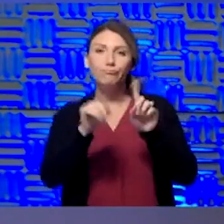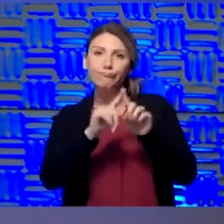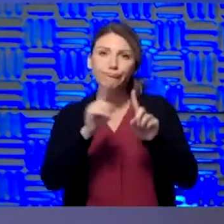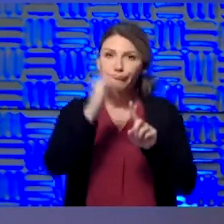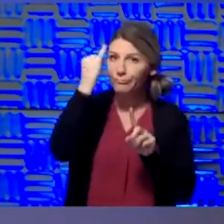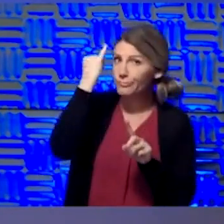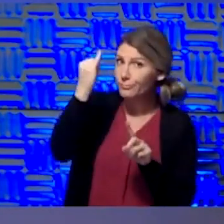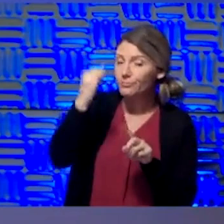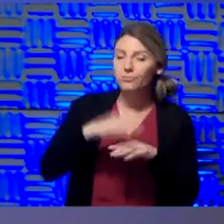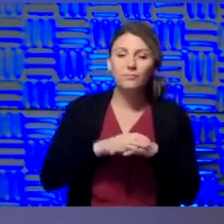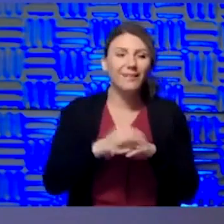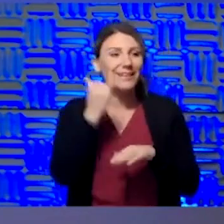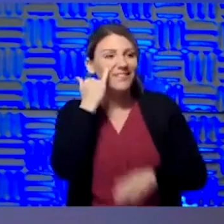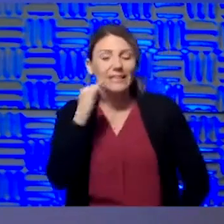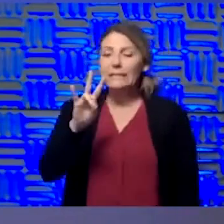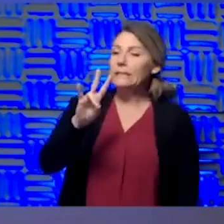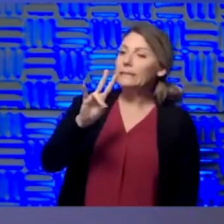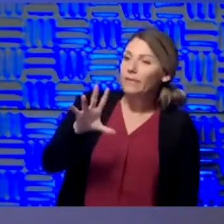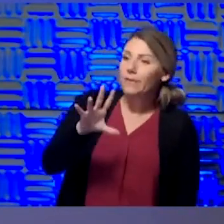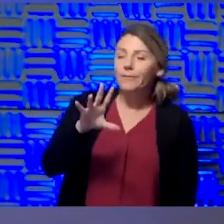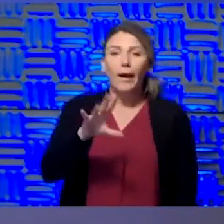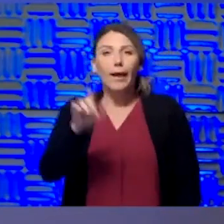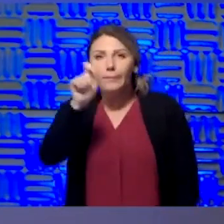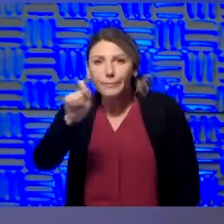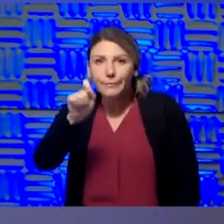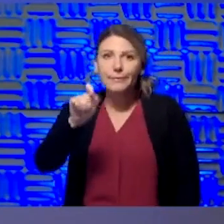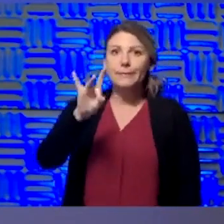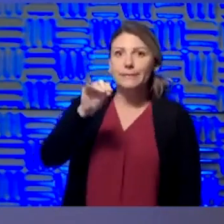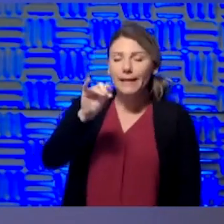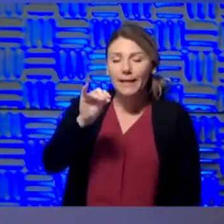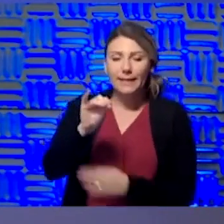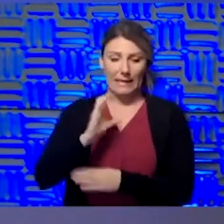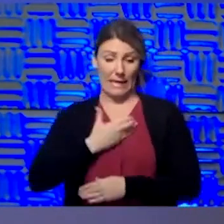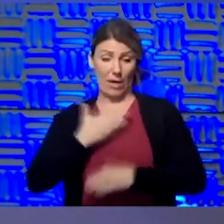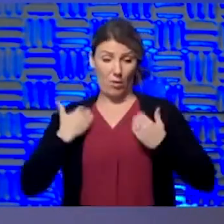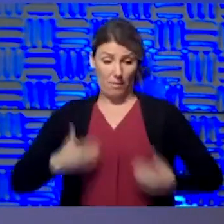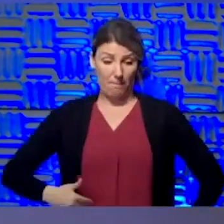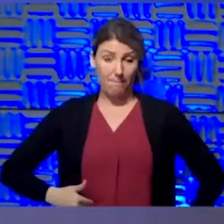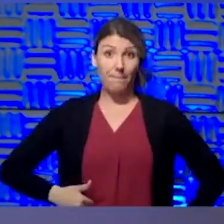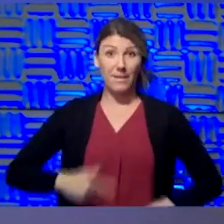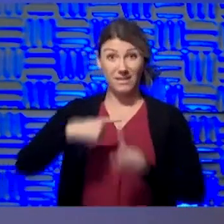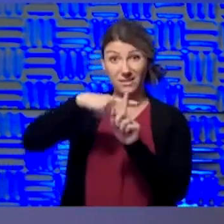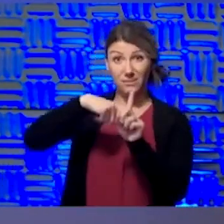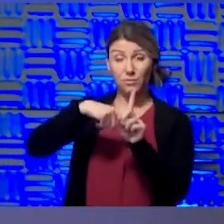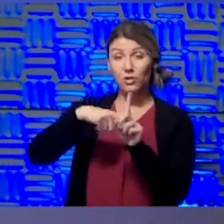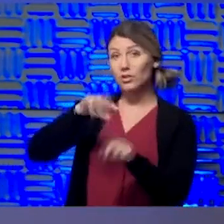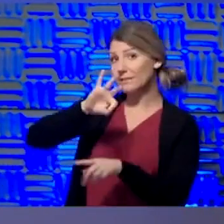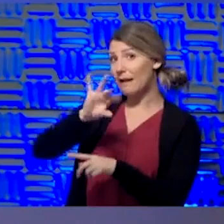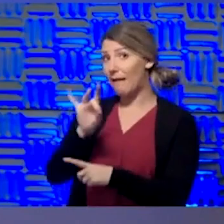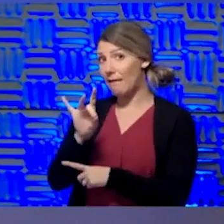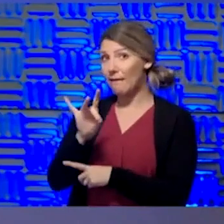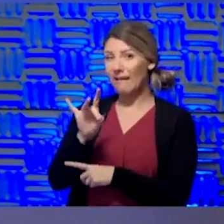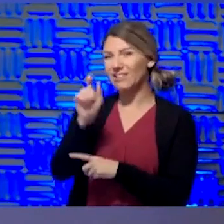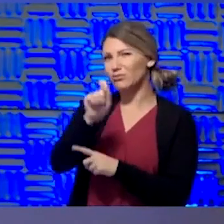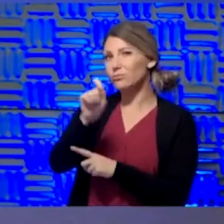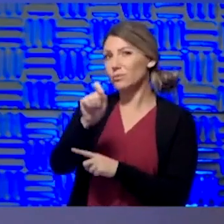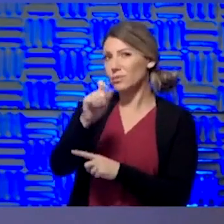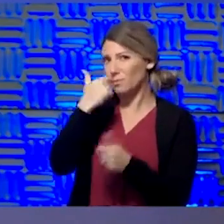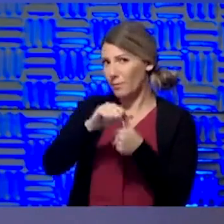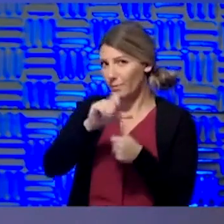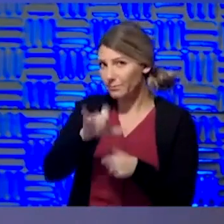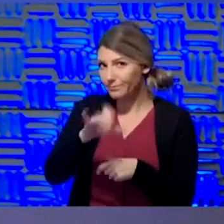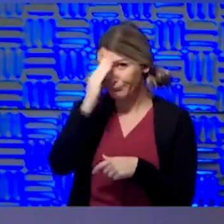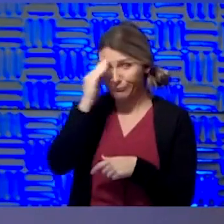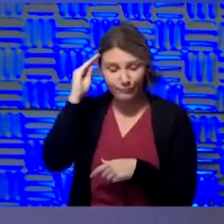warm weather is. Is it 75? Is it 80? Is it 90? Remember, our body temperature is 98, around 98 degrees. So